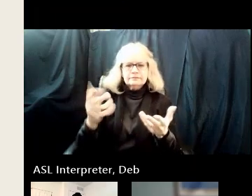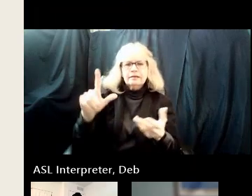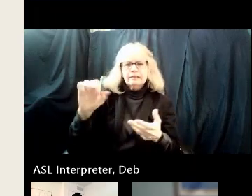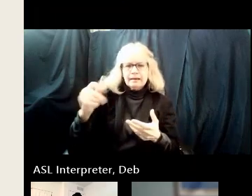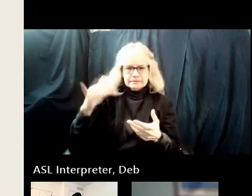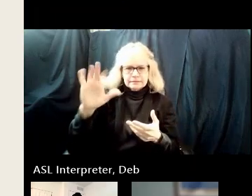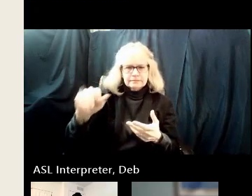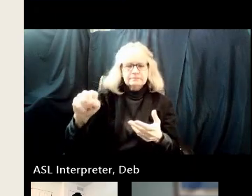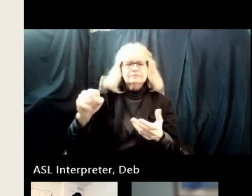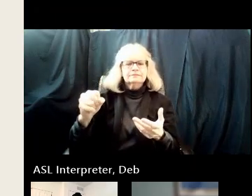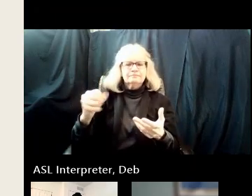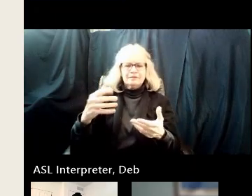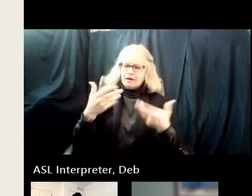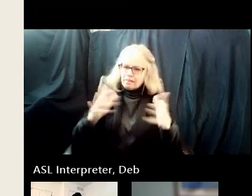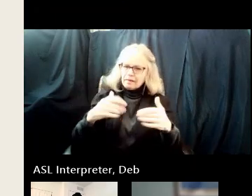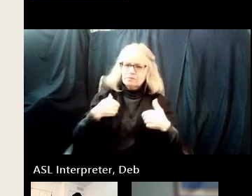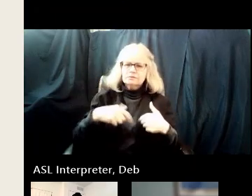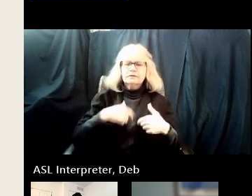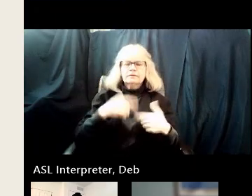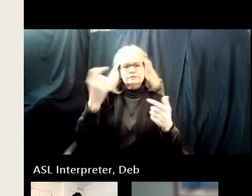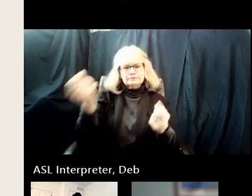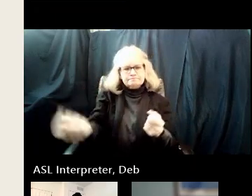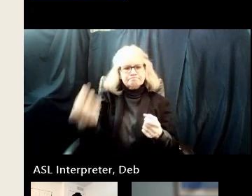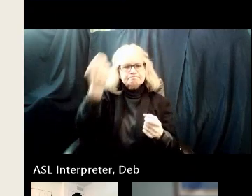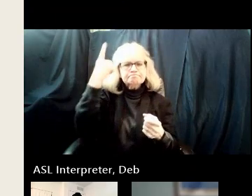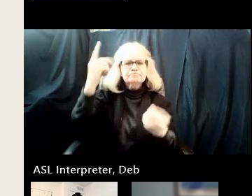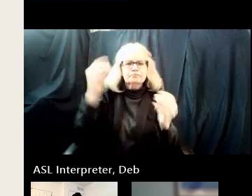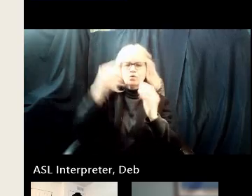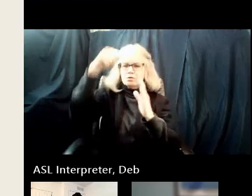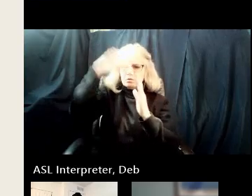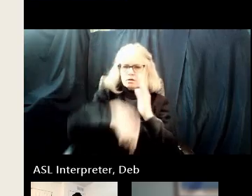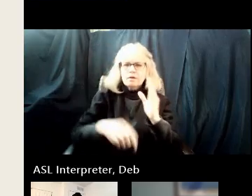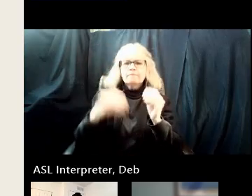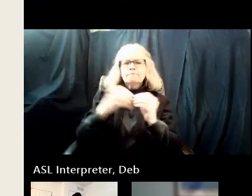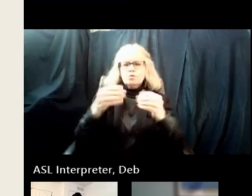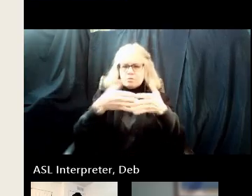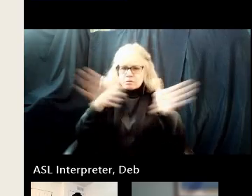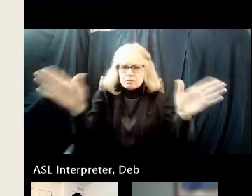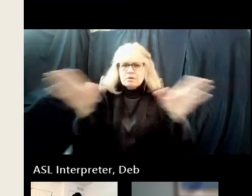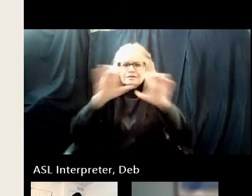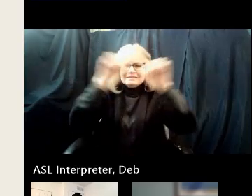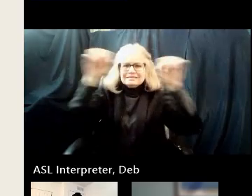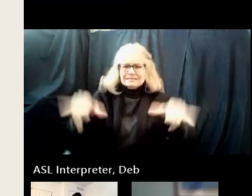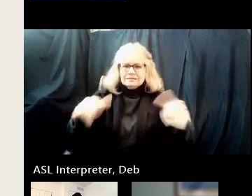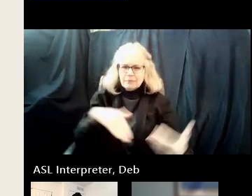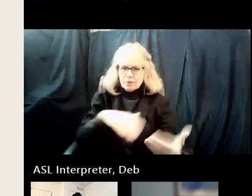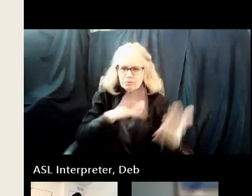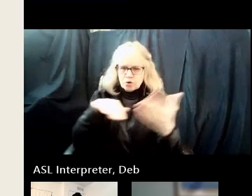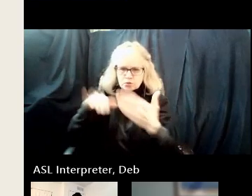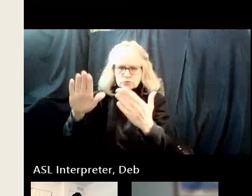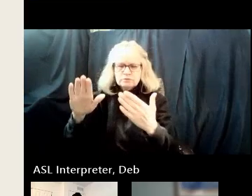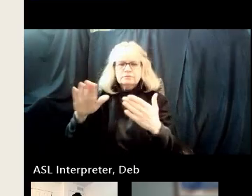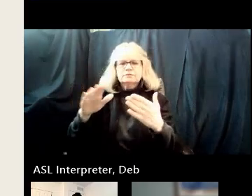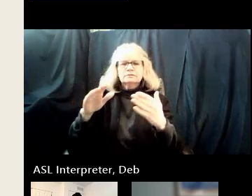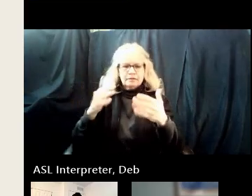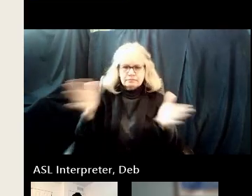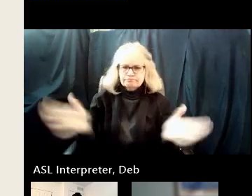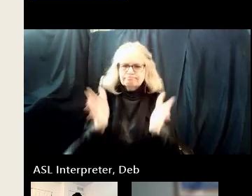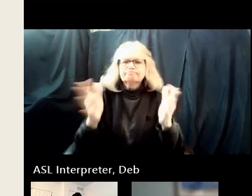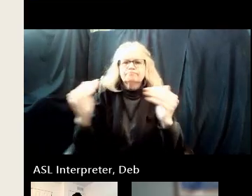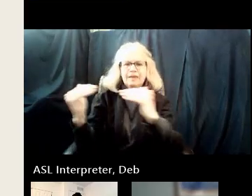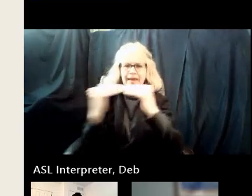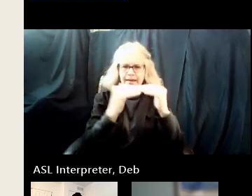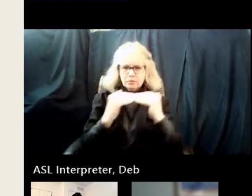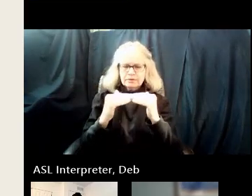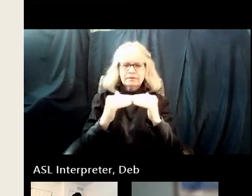just individual explanations and towards more systemic approaches that promote equity. Solutions have